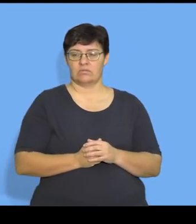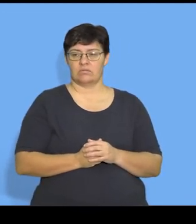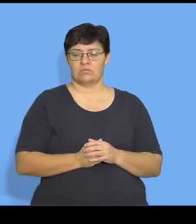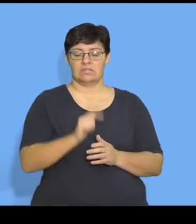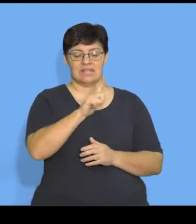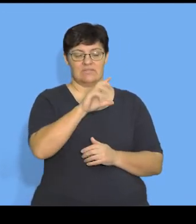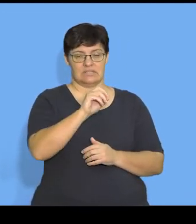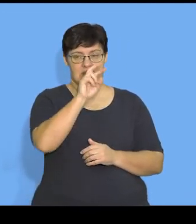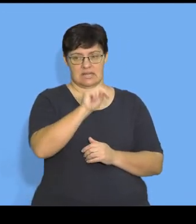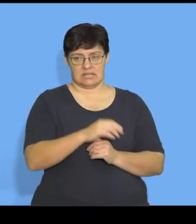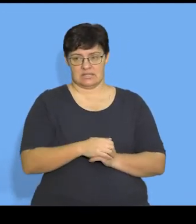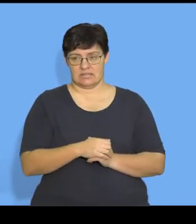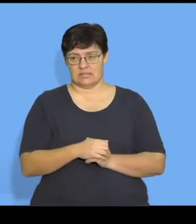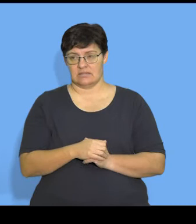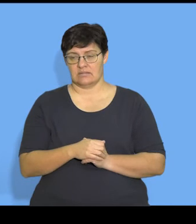newtons